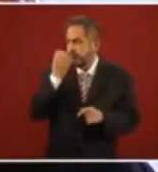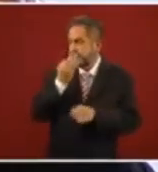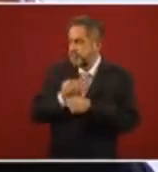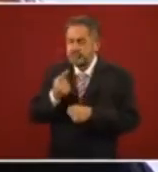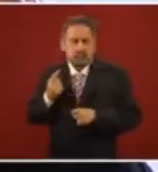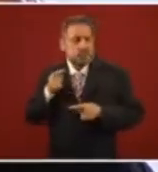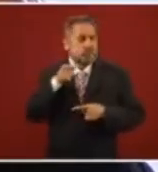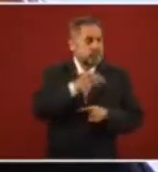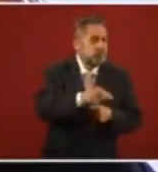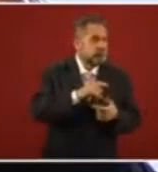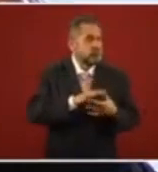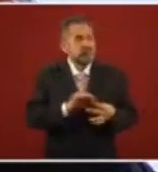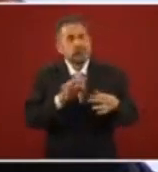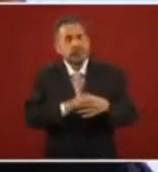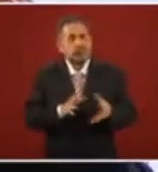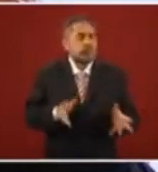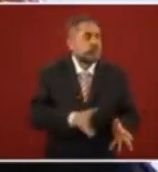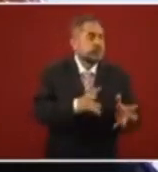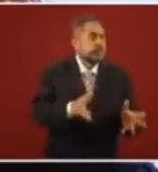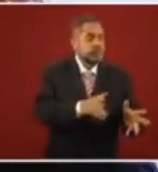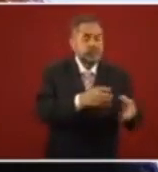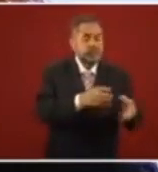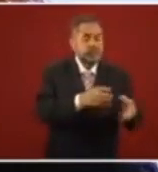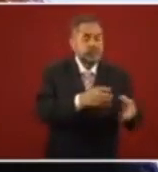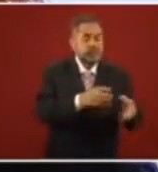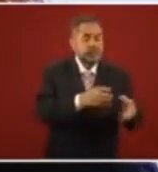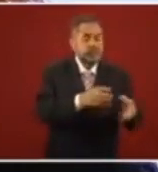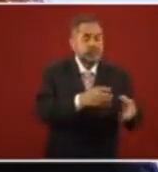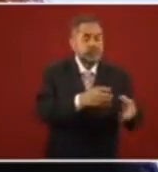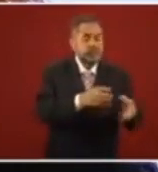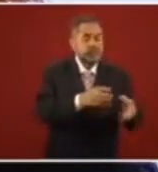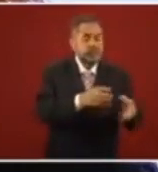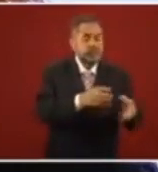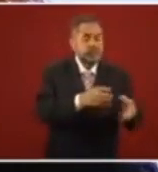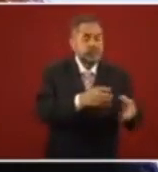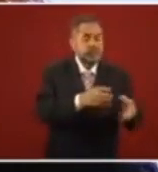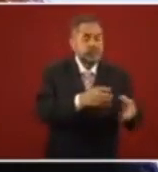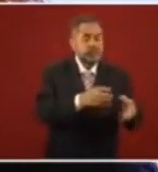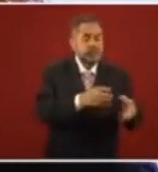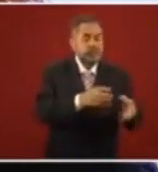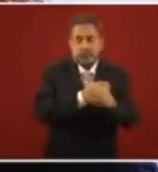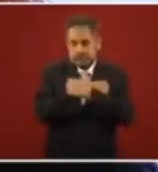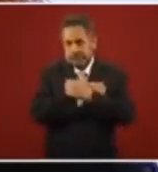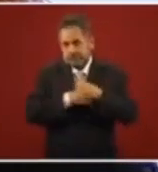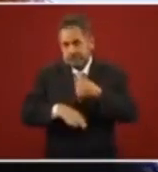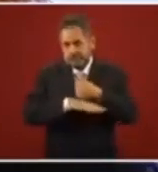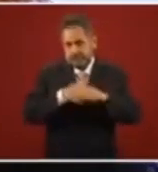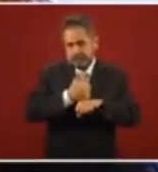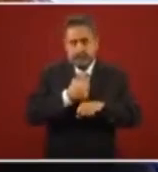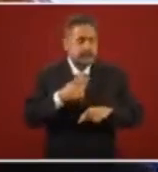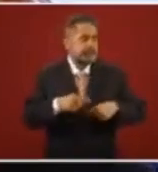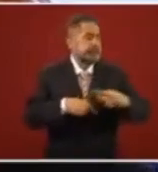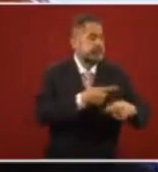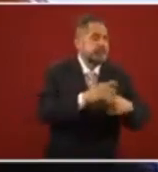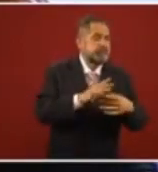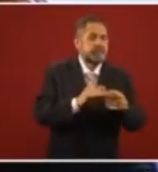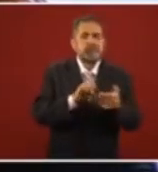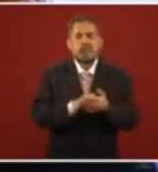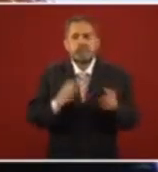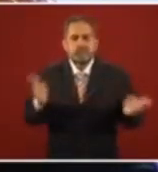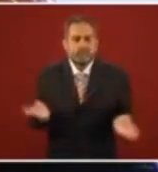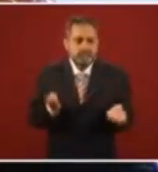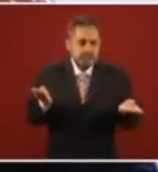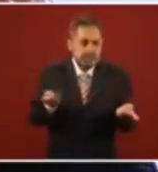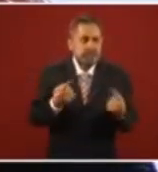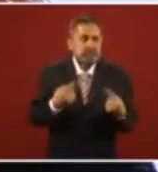...sobre todo de educación básica... ...especially with basic education... ...fueron actividades como danza, música,